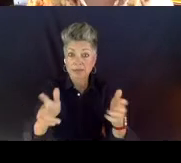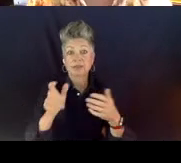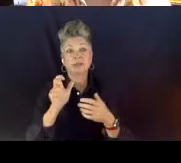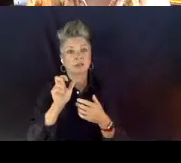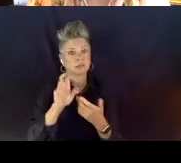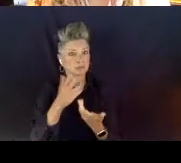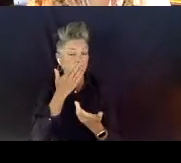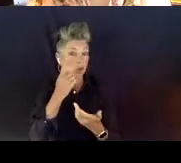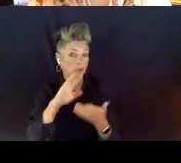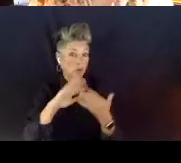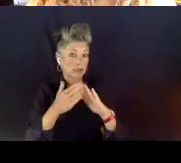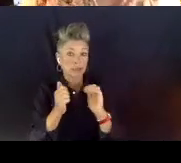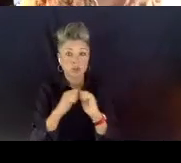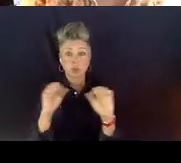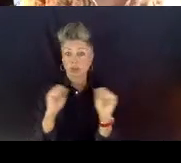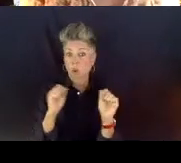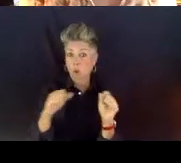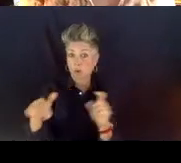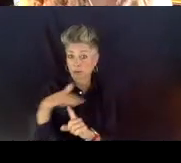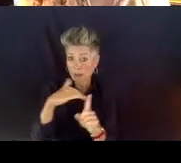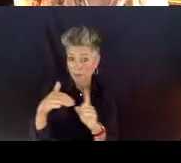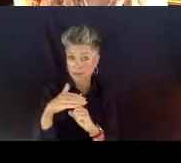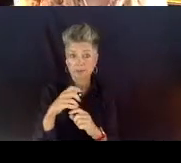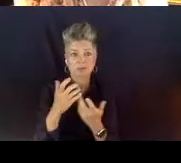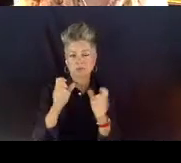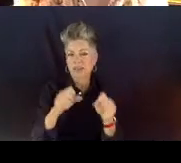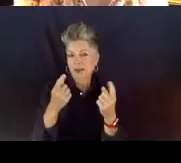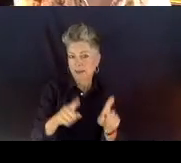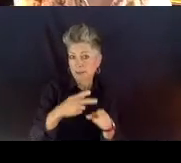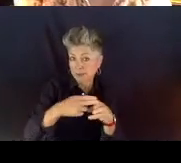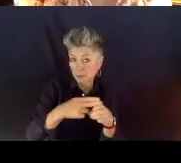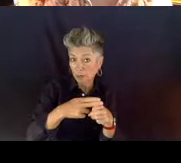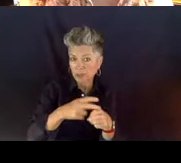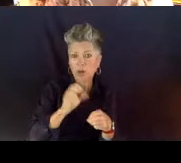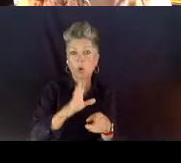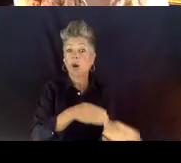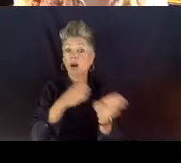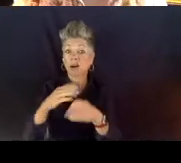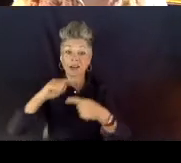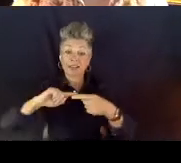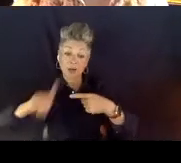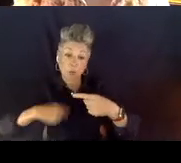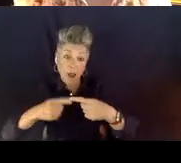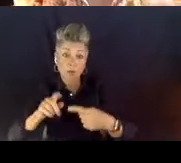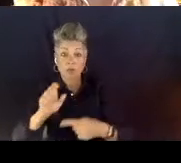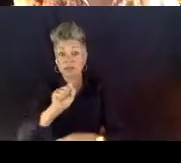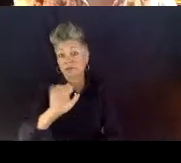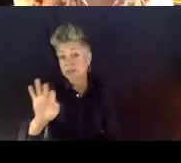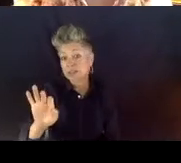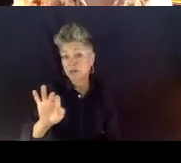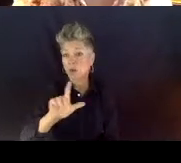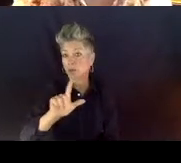climates. They can be year-round, as they are in San Francisco and Oakland and Los Angeles. They can